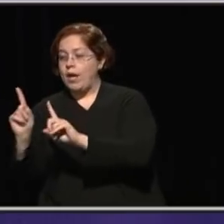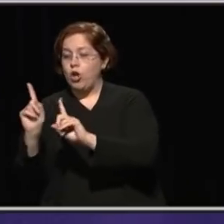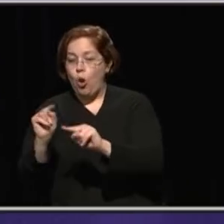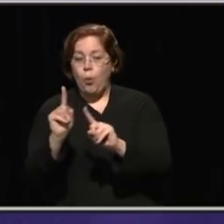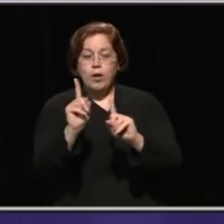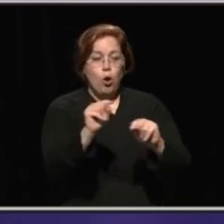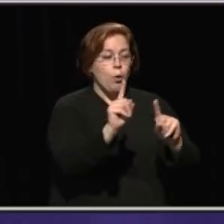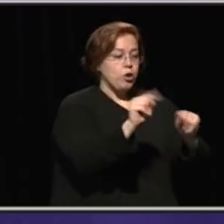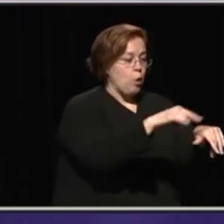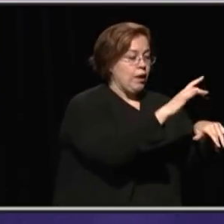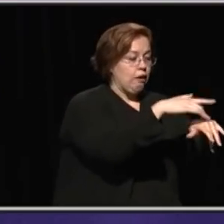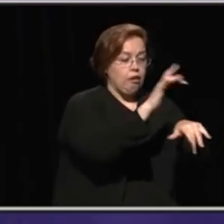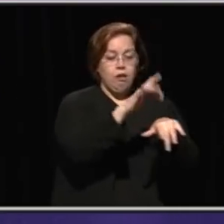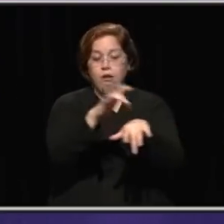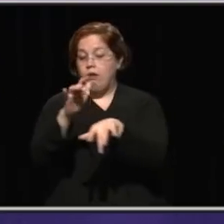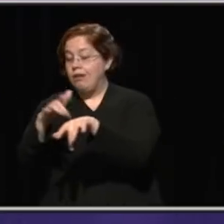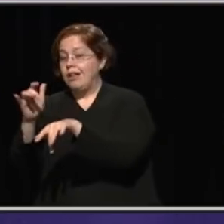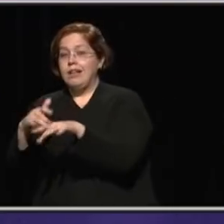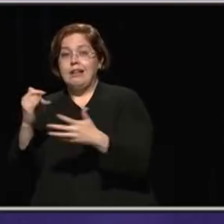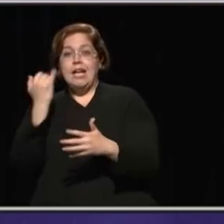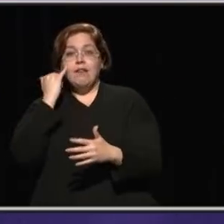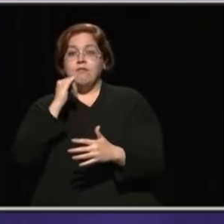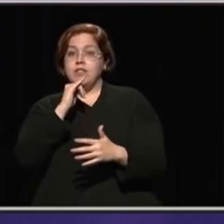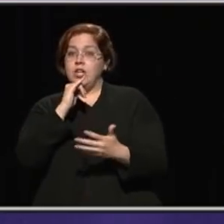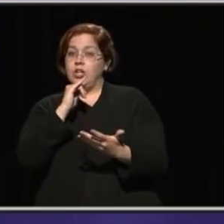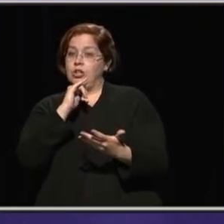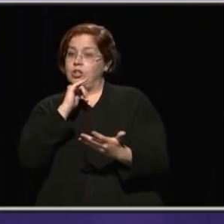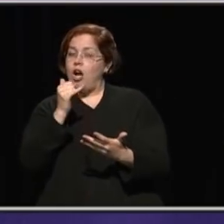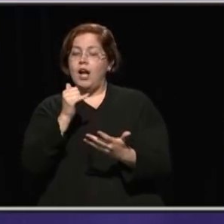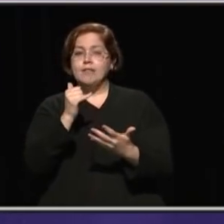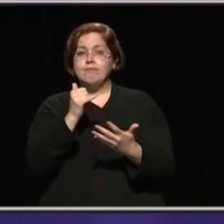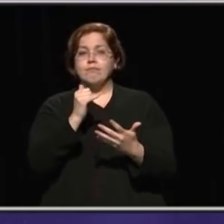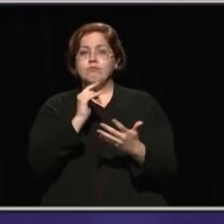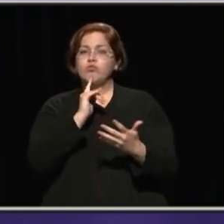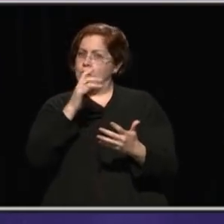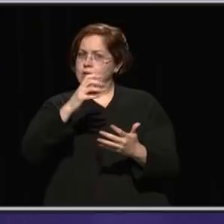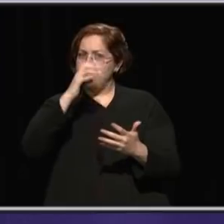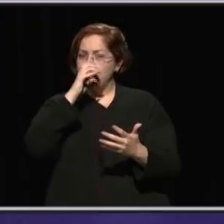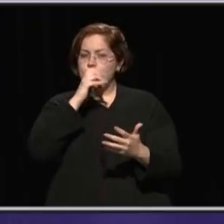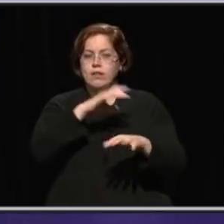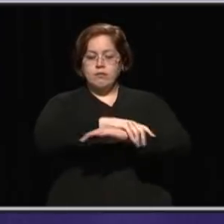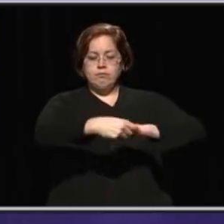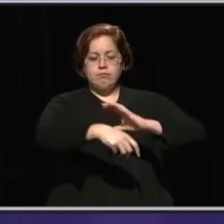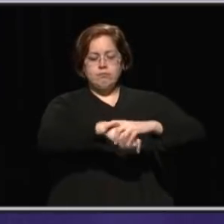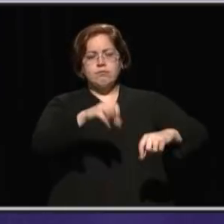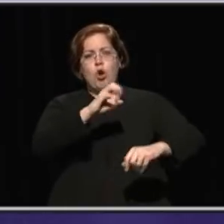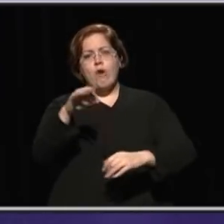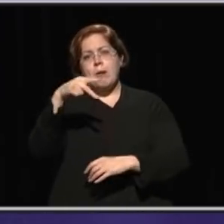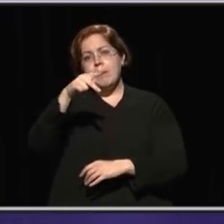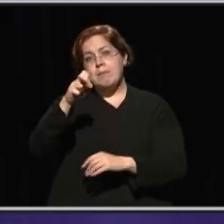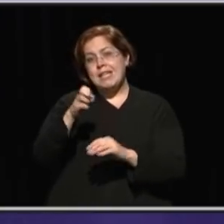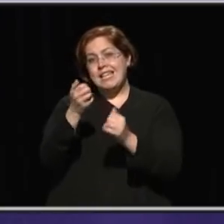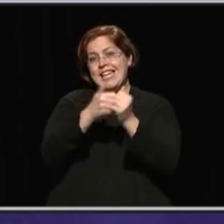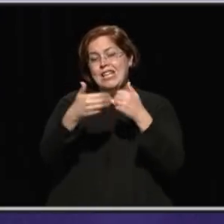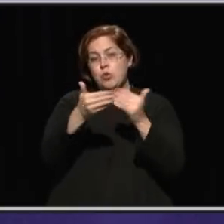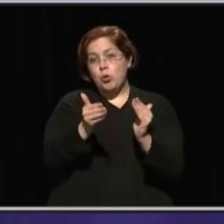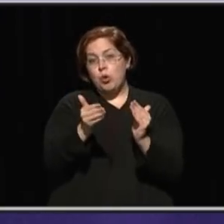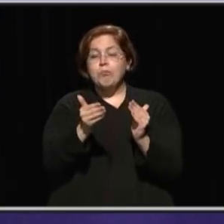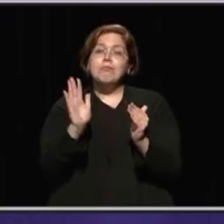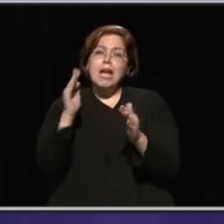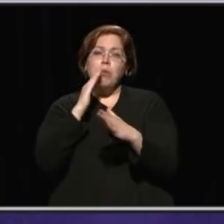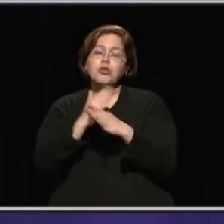they're not being meticulous, donning and doffing their PPE between every room, that can cause transmissions, so that's